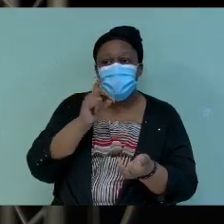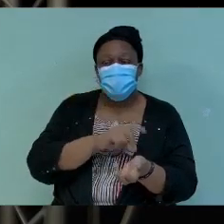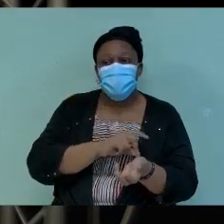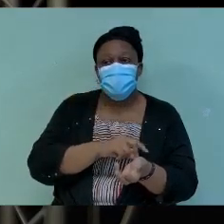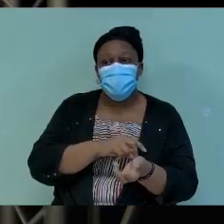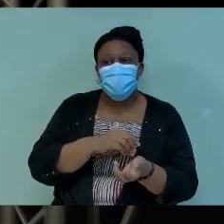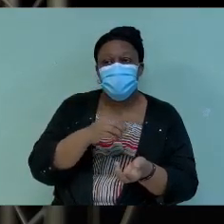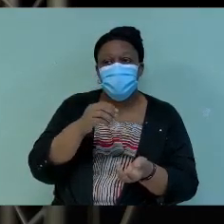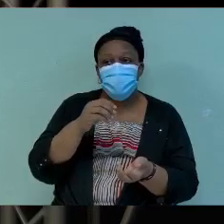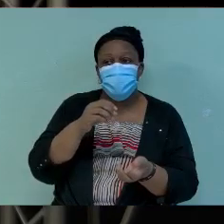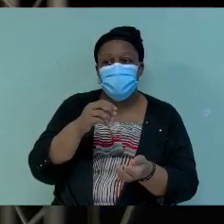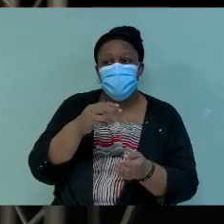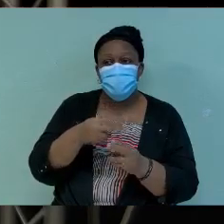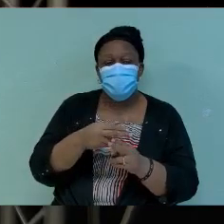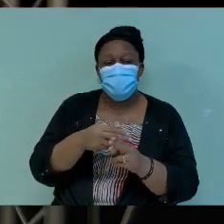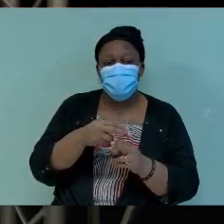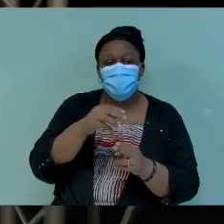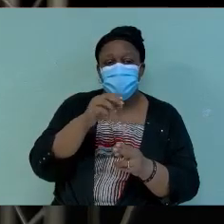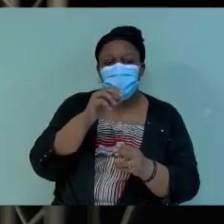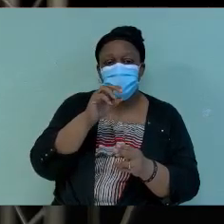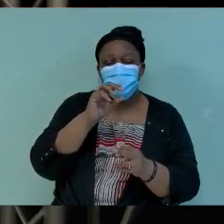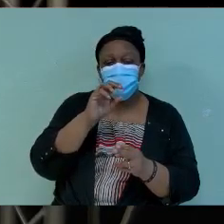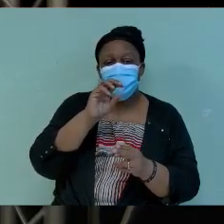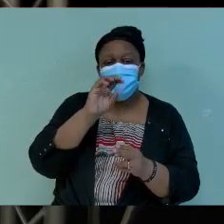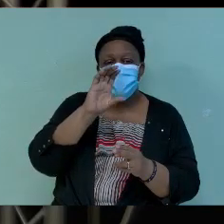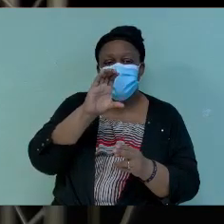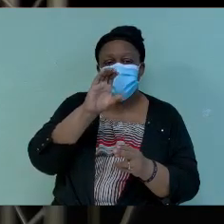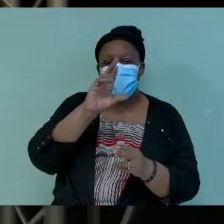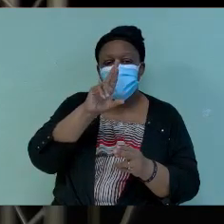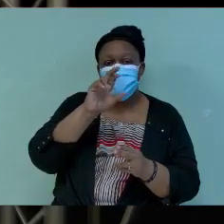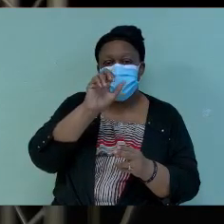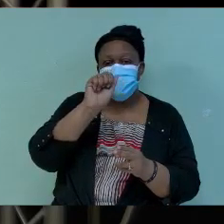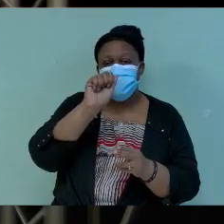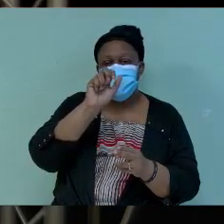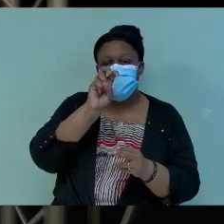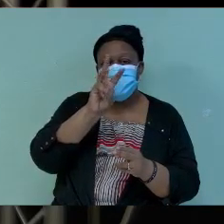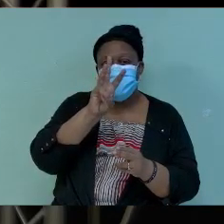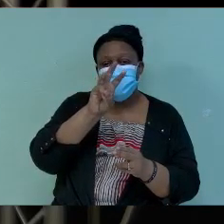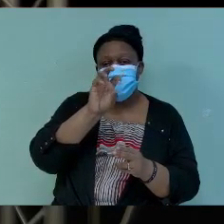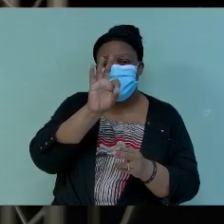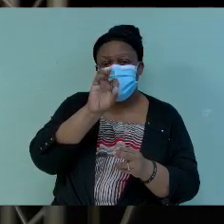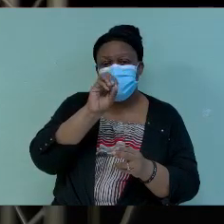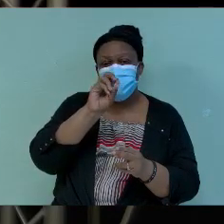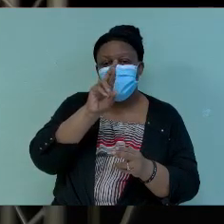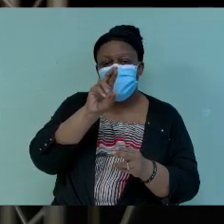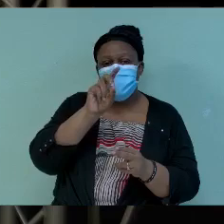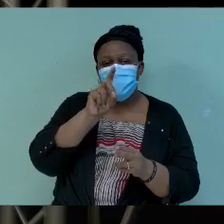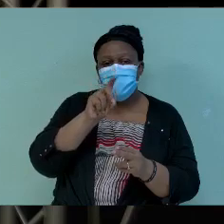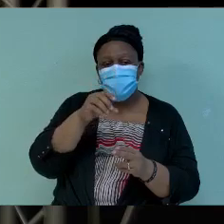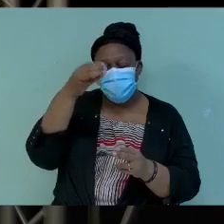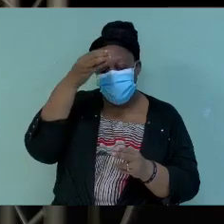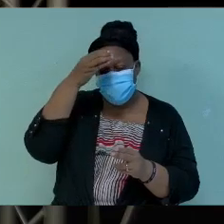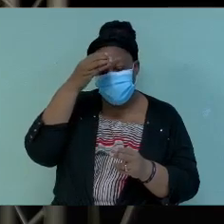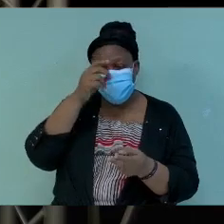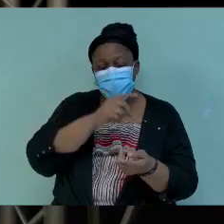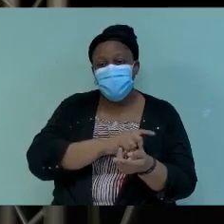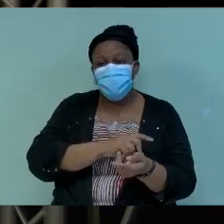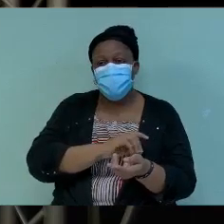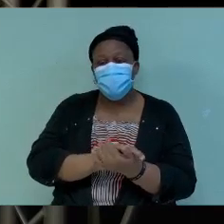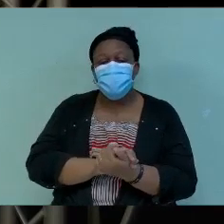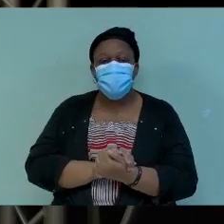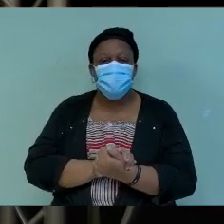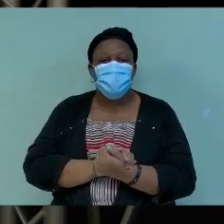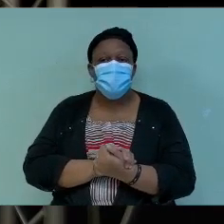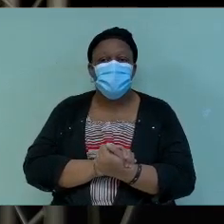Ward Crawford for her sharing on mental health and psychosocial support. I